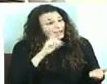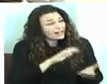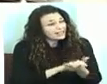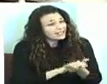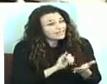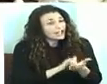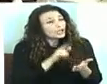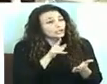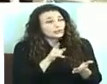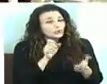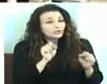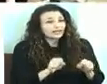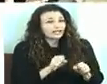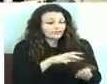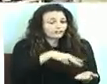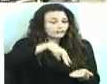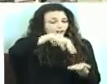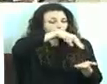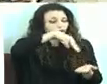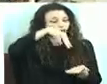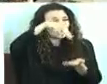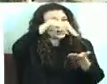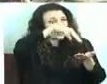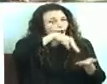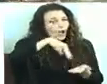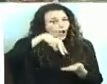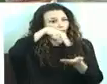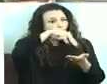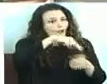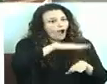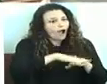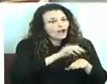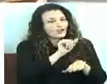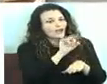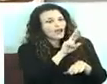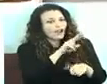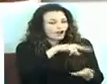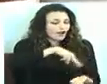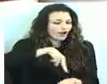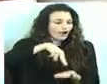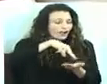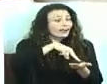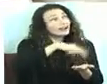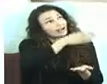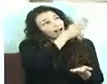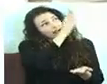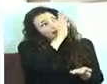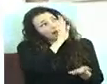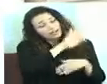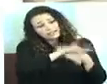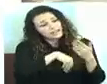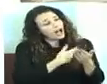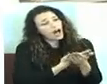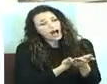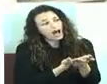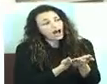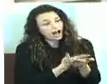Believe that you can float on air. Oh, God is on